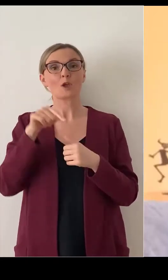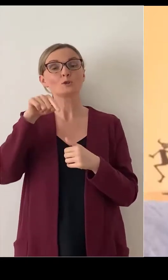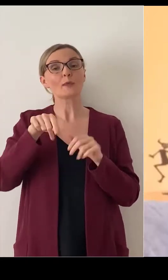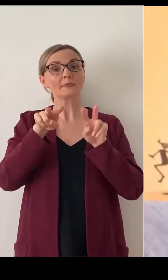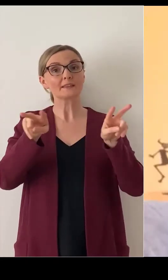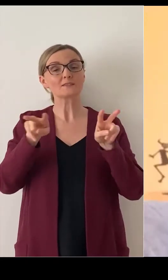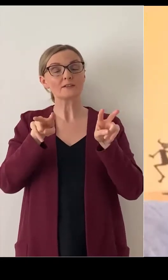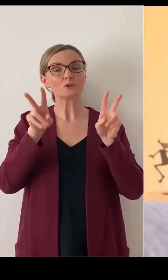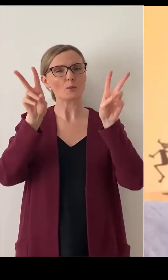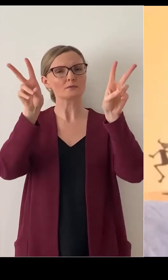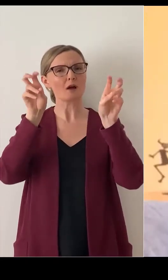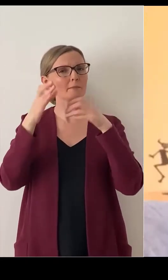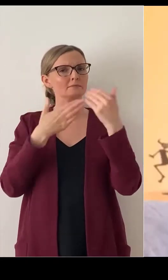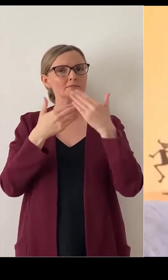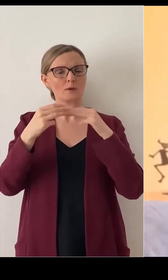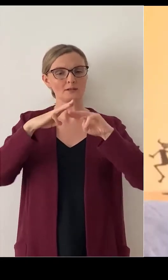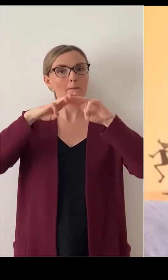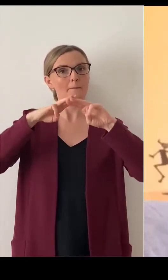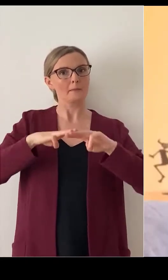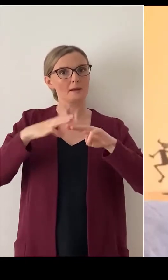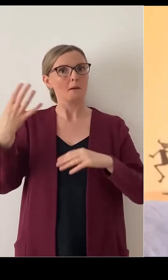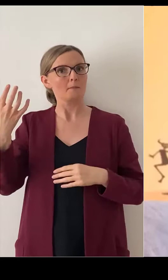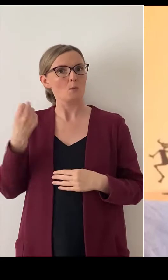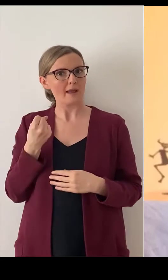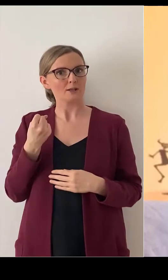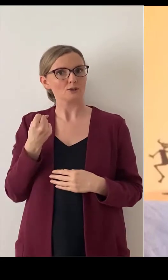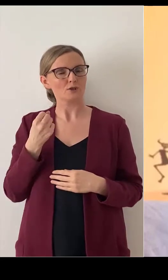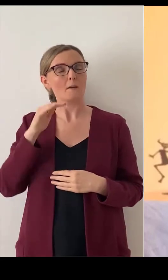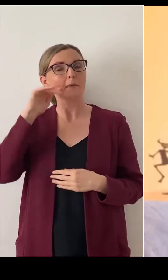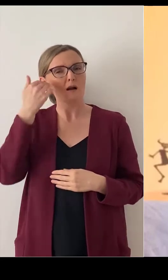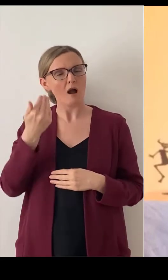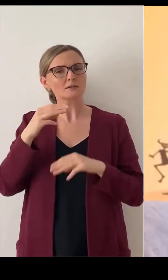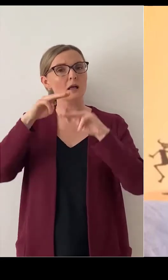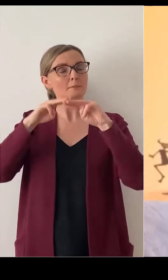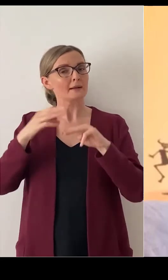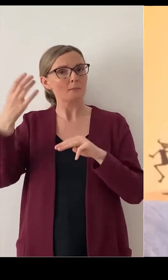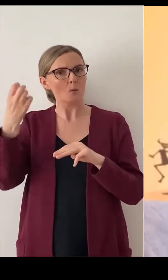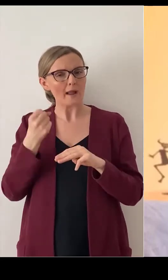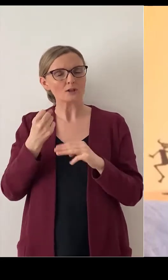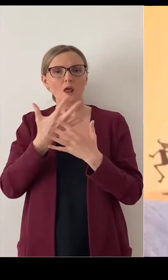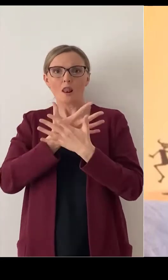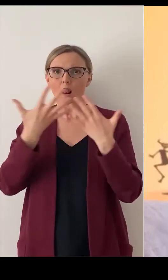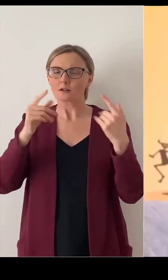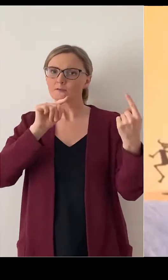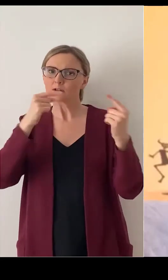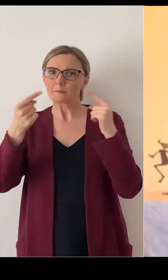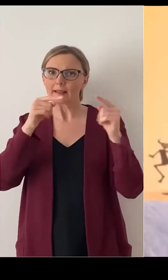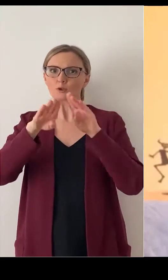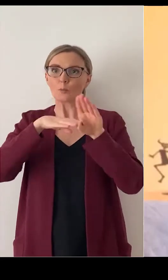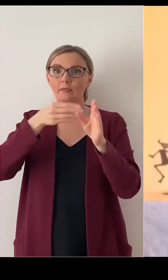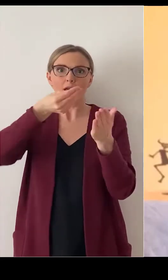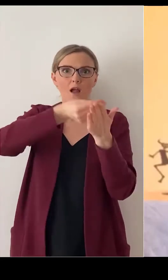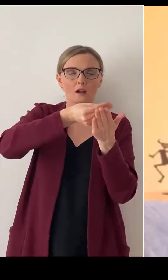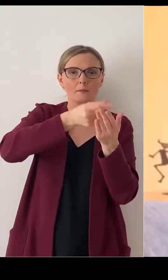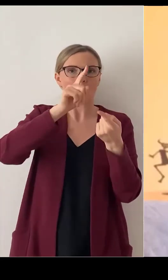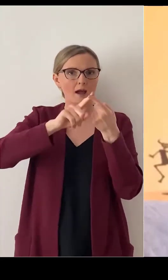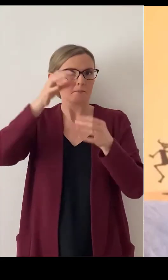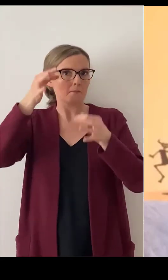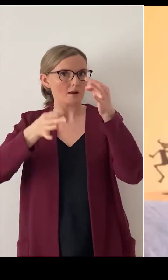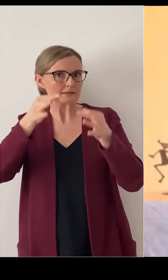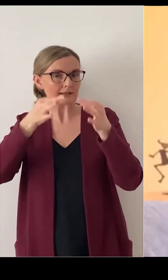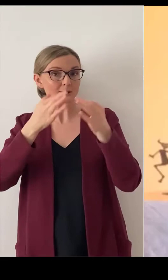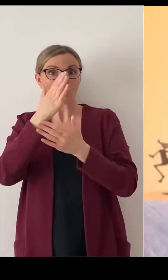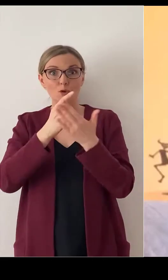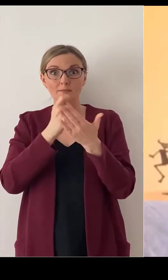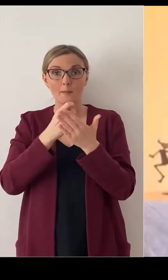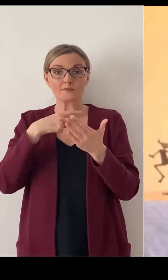wages because minimum wages create a lot of political and economic debate and sometimes very heated arguments,